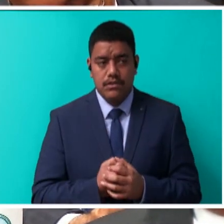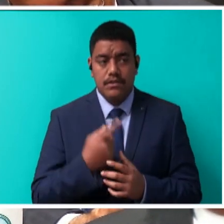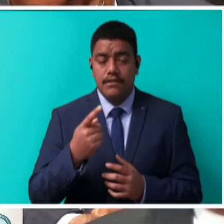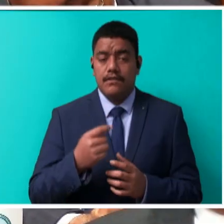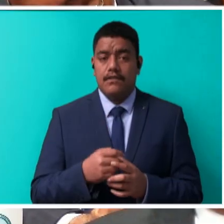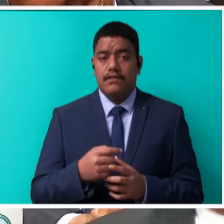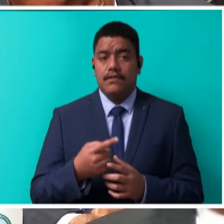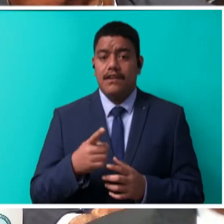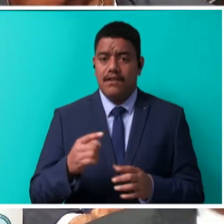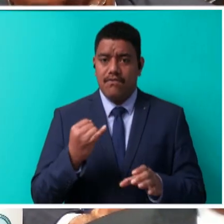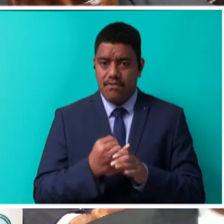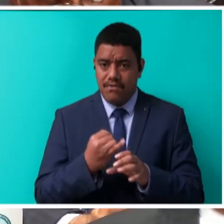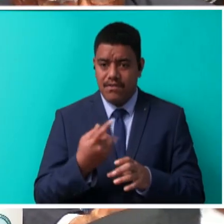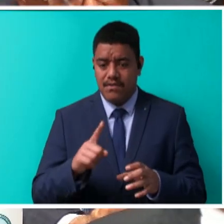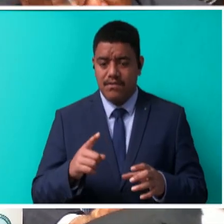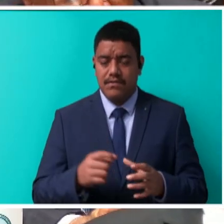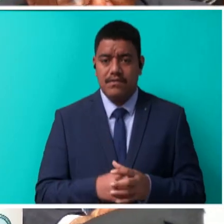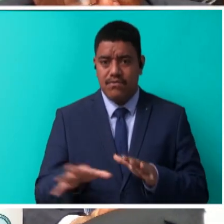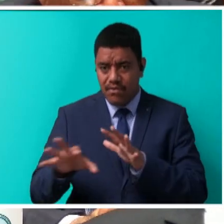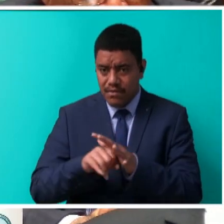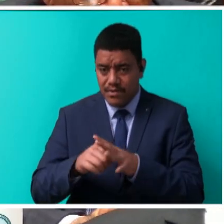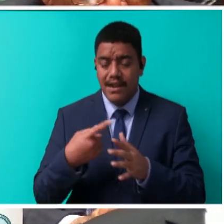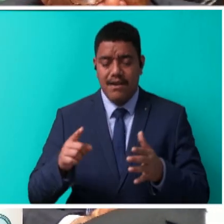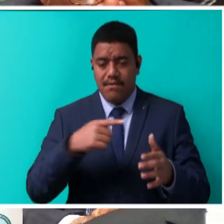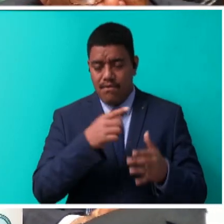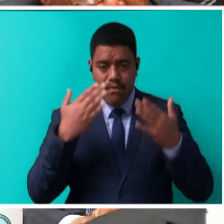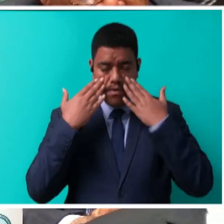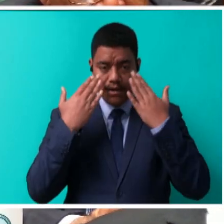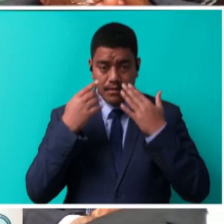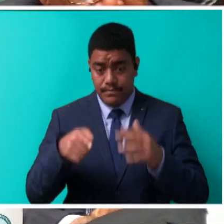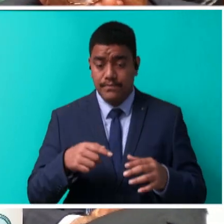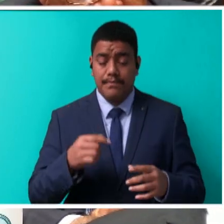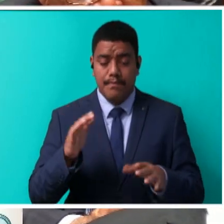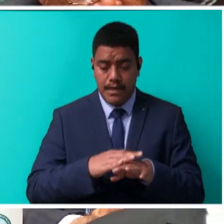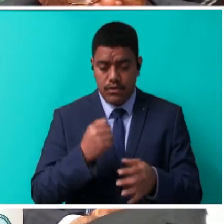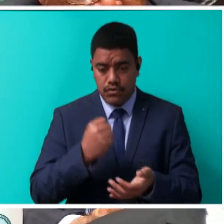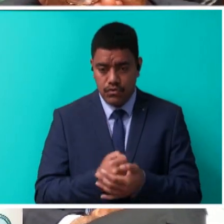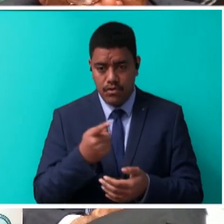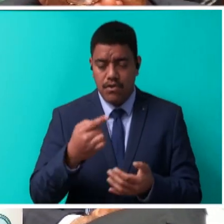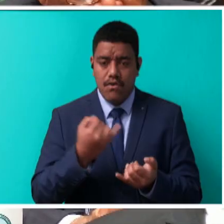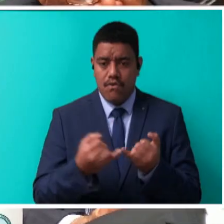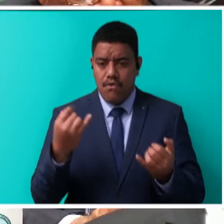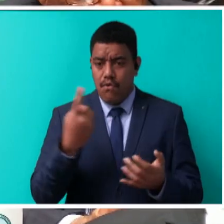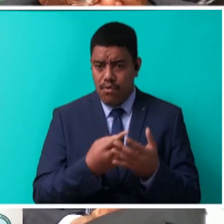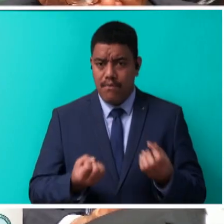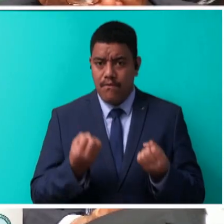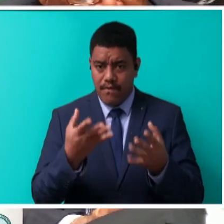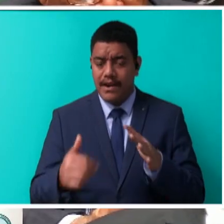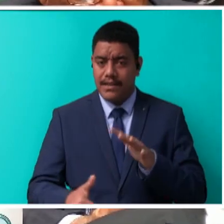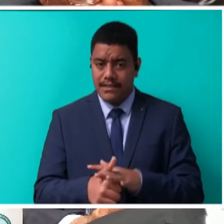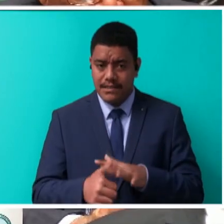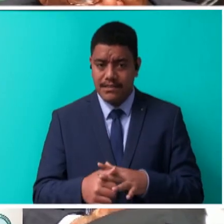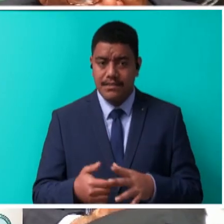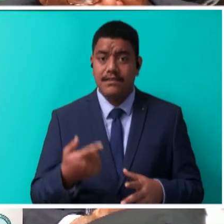efficiency, anti-corruption, and oversight, and legal awareness. These reforms ensure that justice is not only available, but accessible,